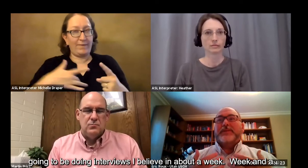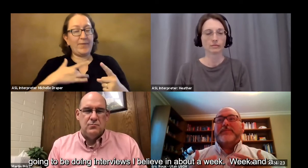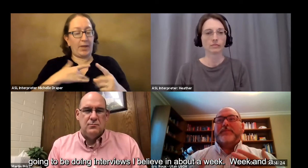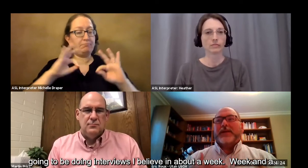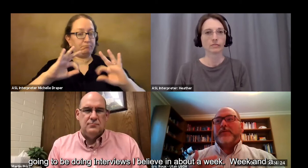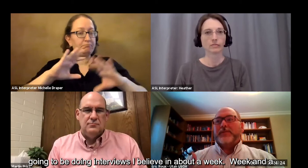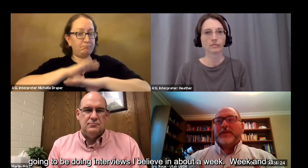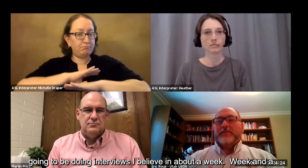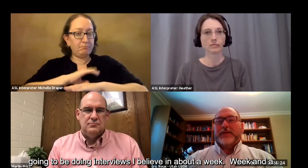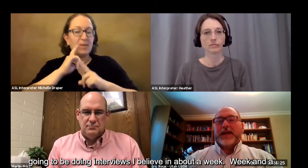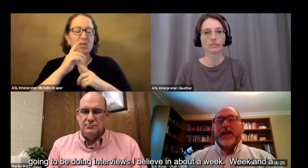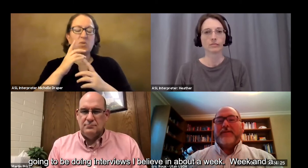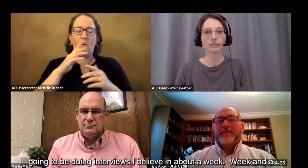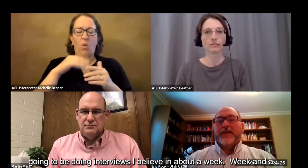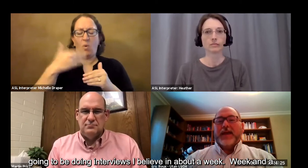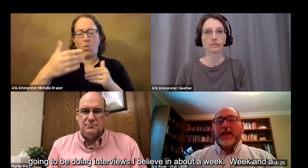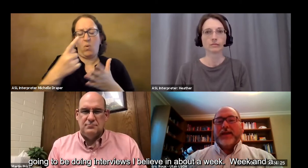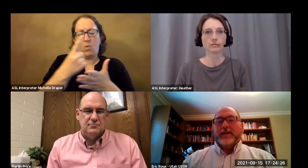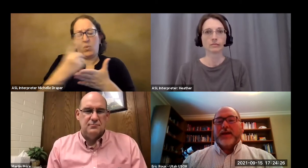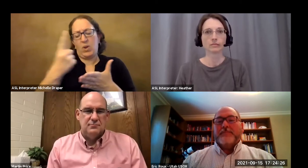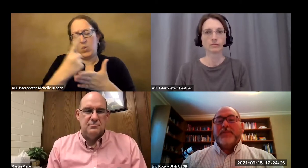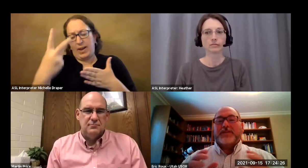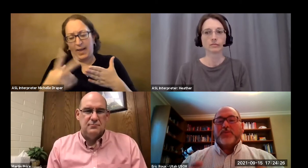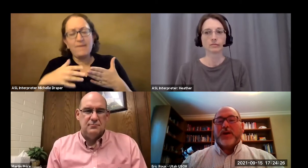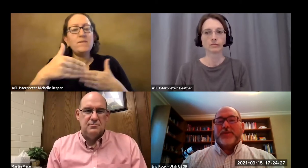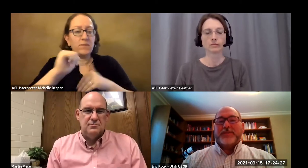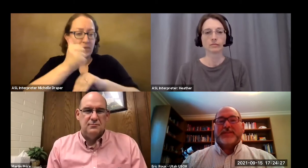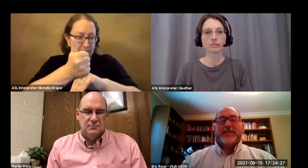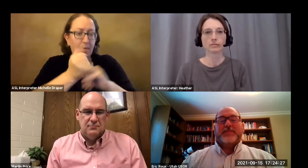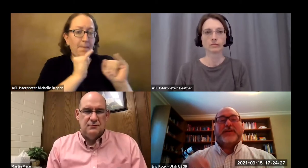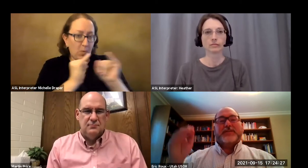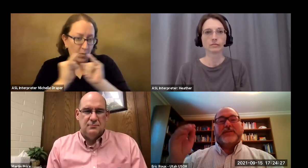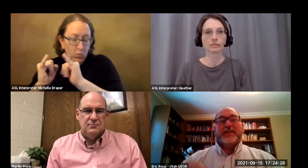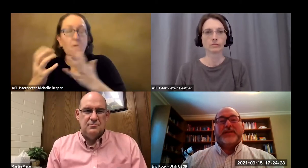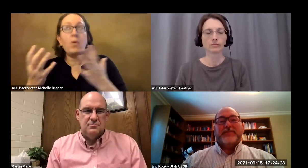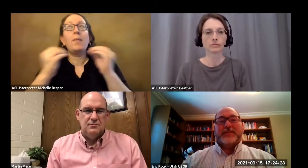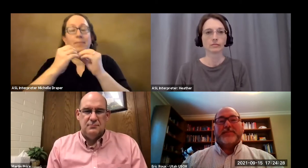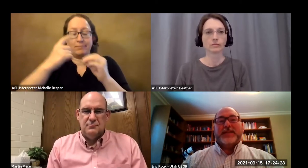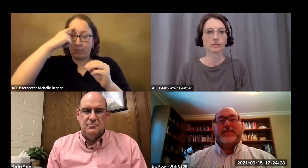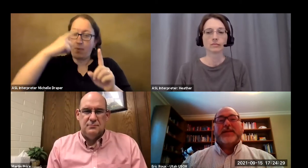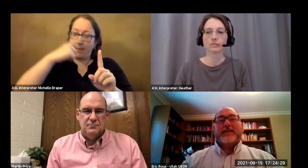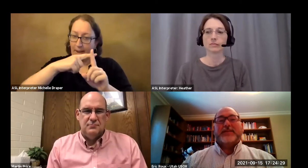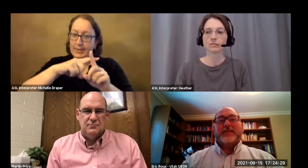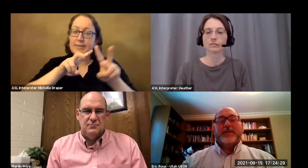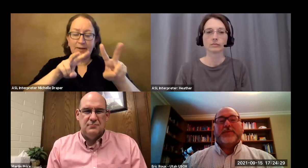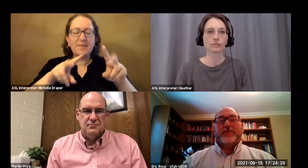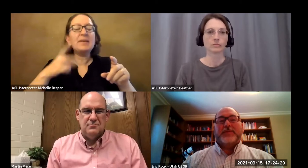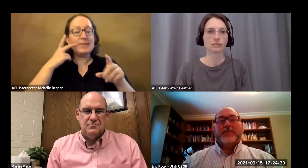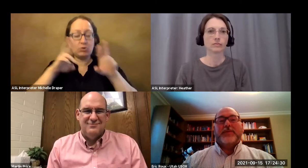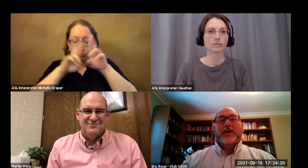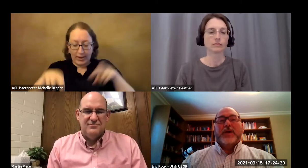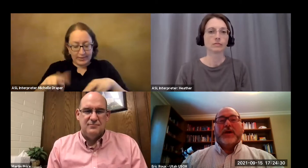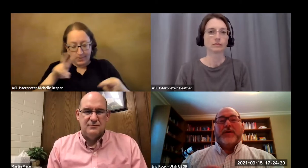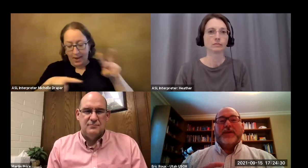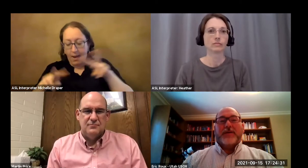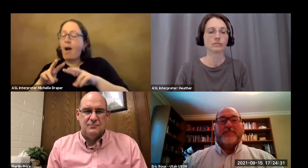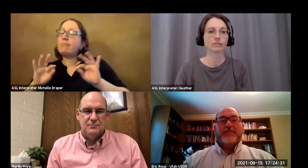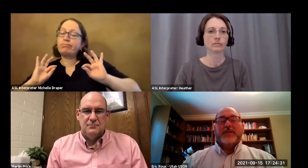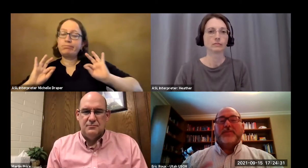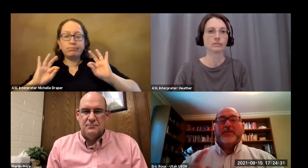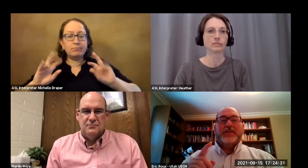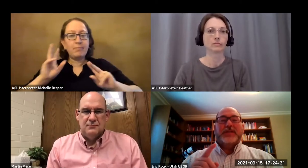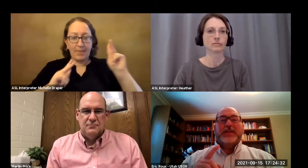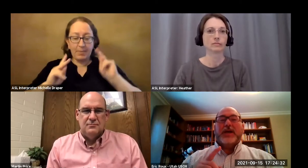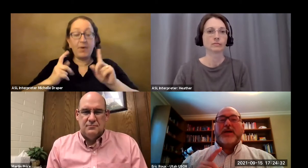interviews, I believe, in about a week and a half. And I'm much more optimistic because looking at the resumes, I now see people who come